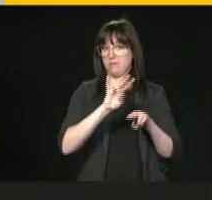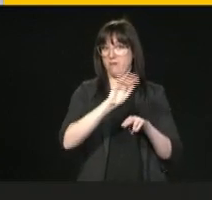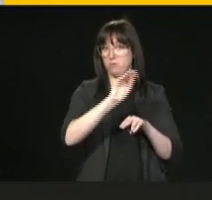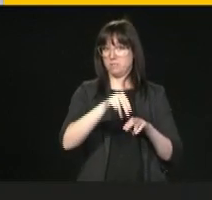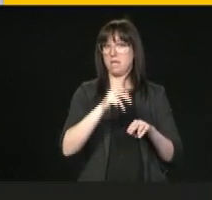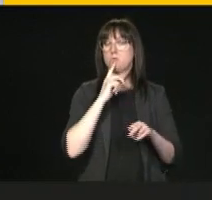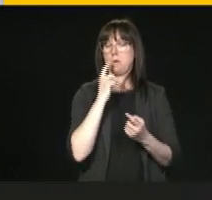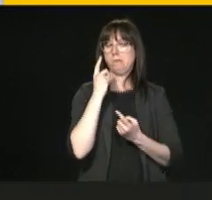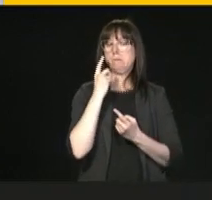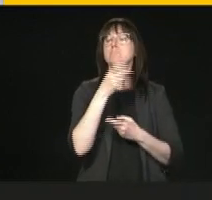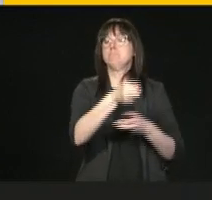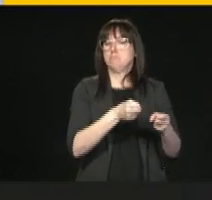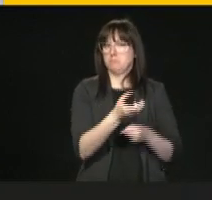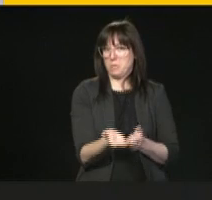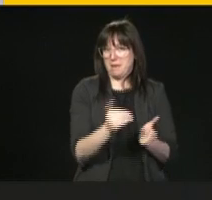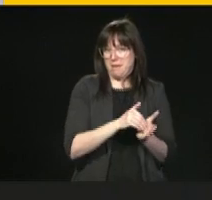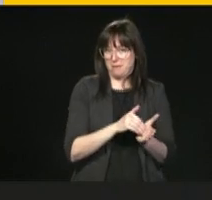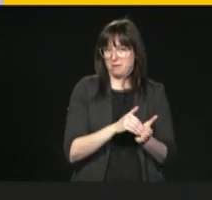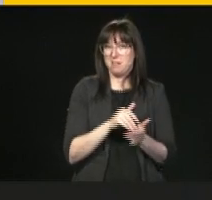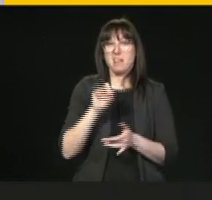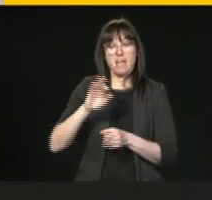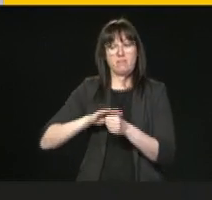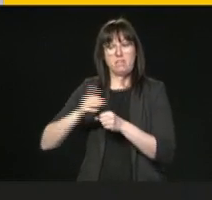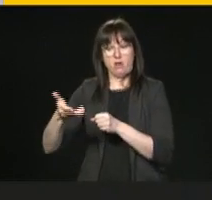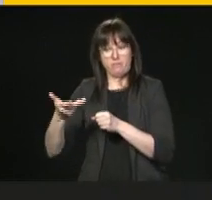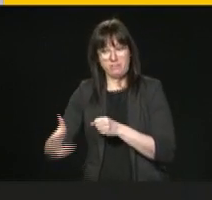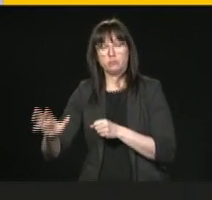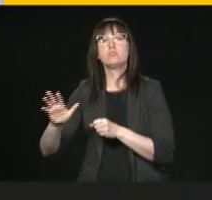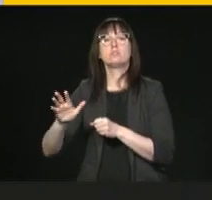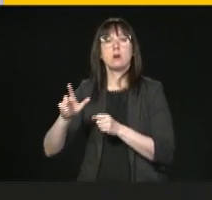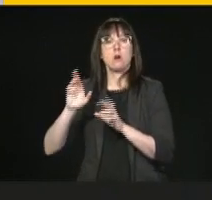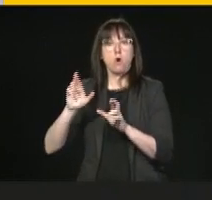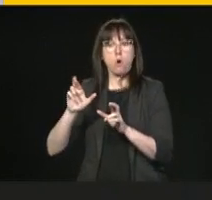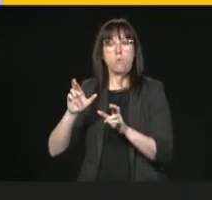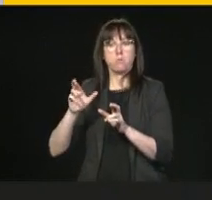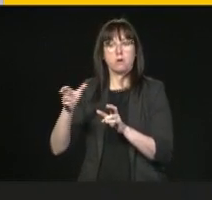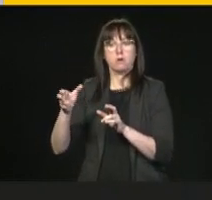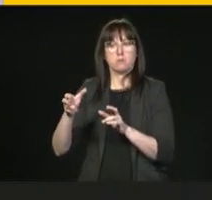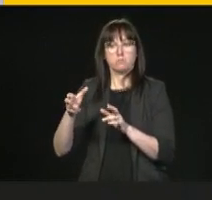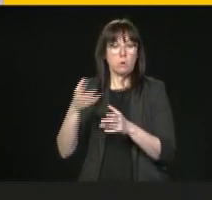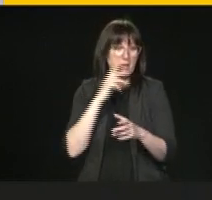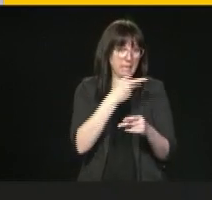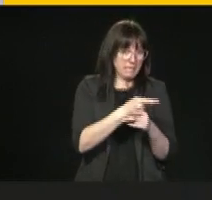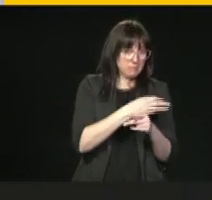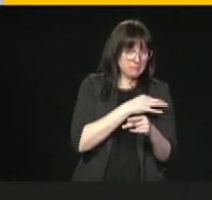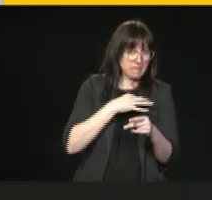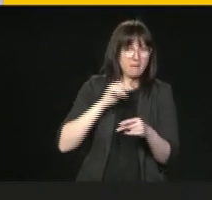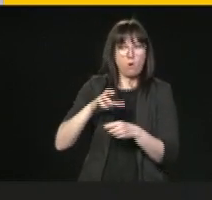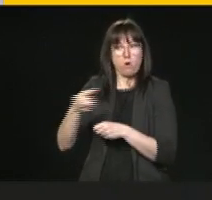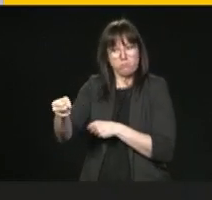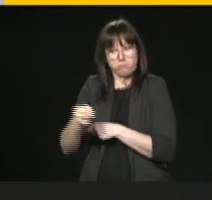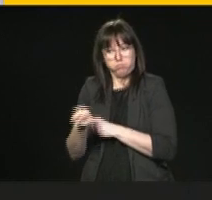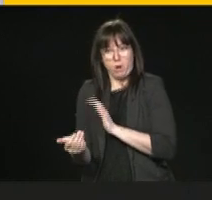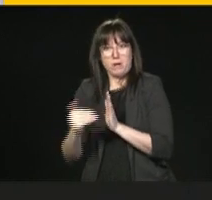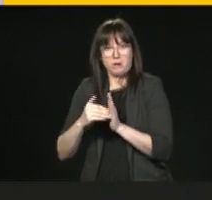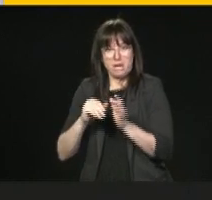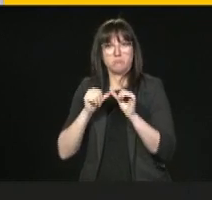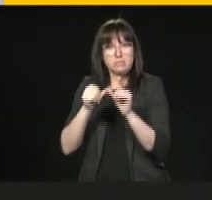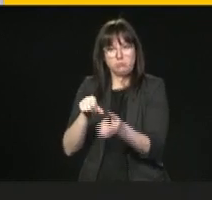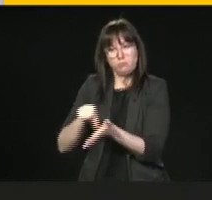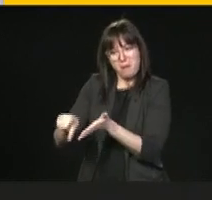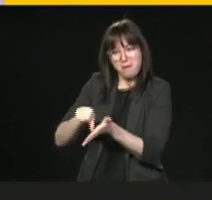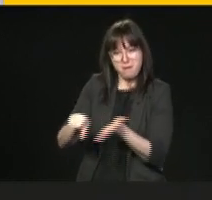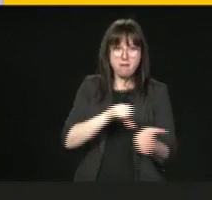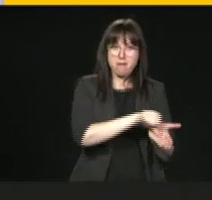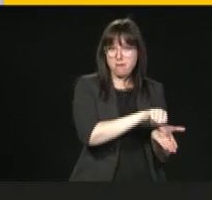on payroll. And we also hope that if you have already done that, that you will think about rehiring those employees because of this wage